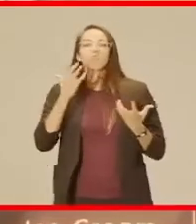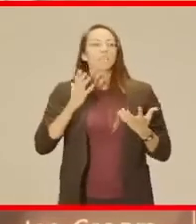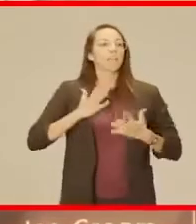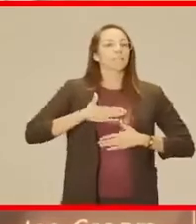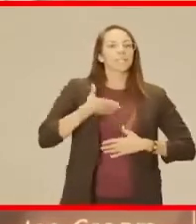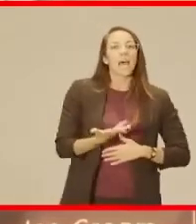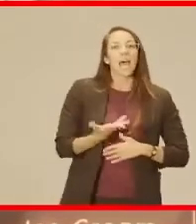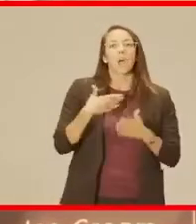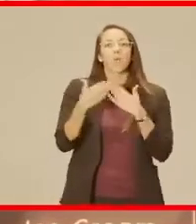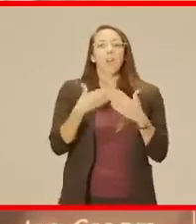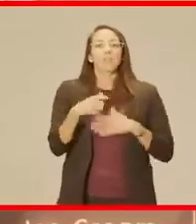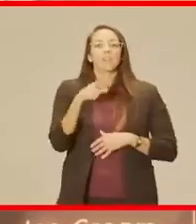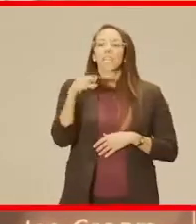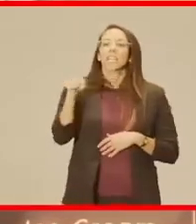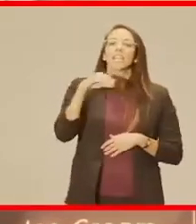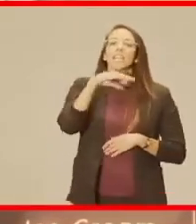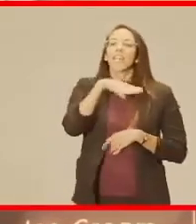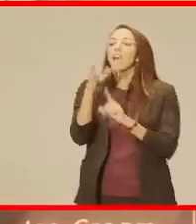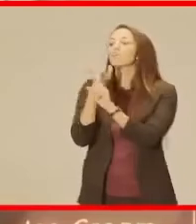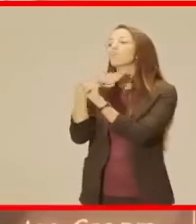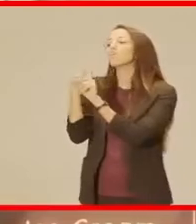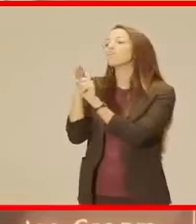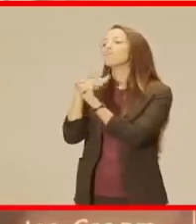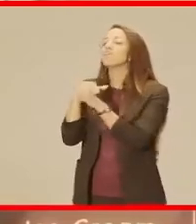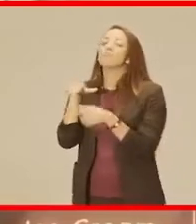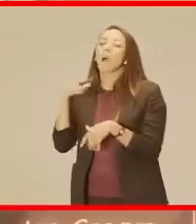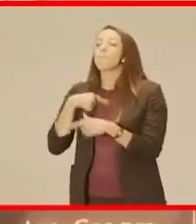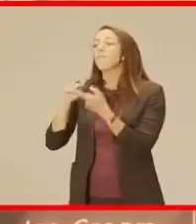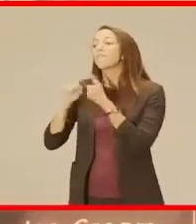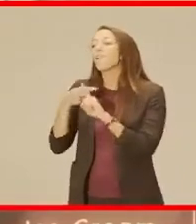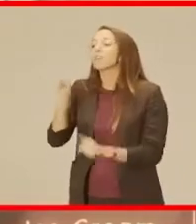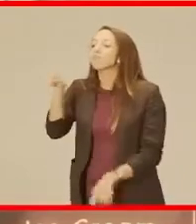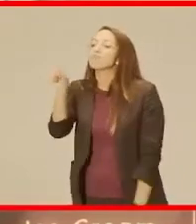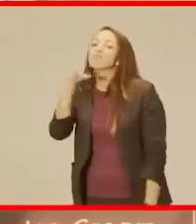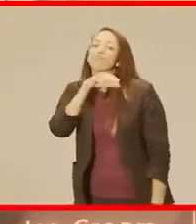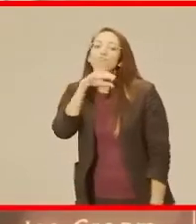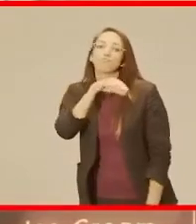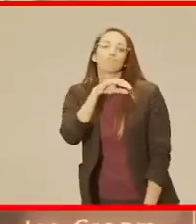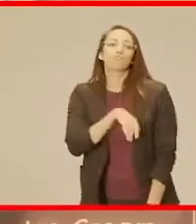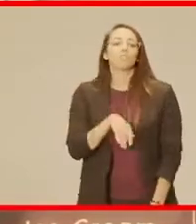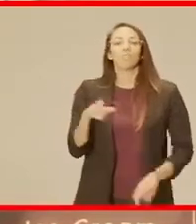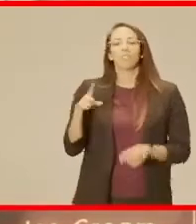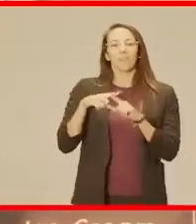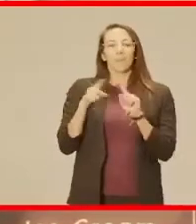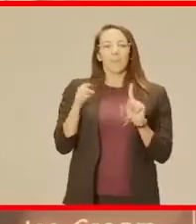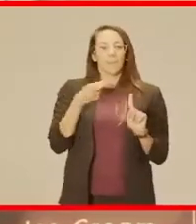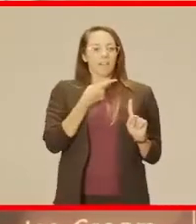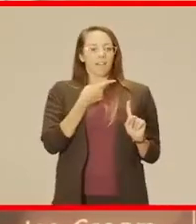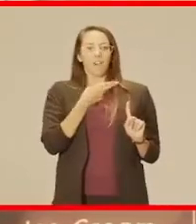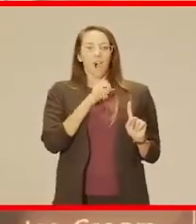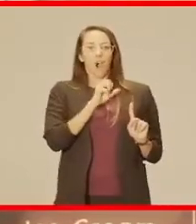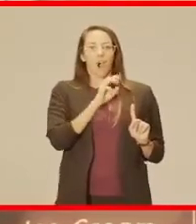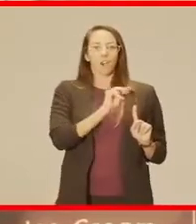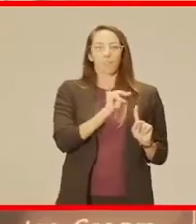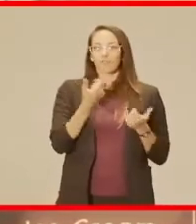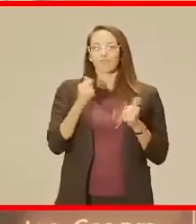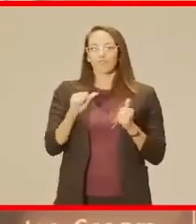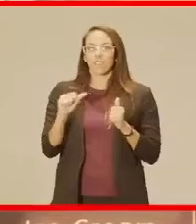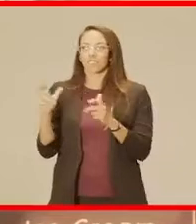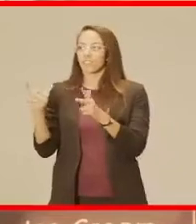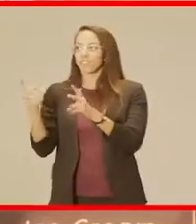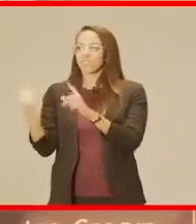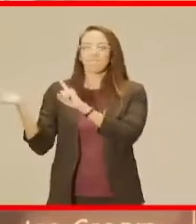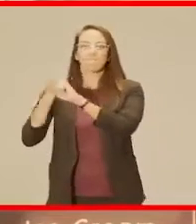and lies to them and pretends he's their friend in return for obtaining Ladybug and Cat